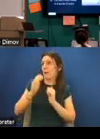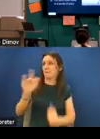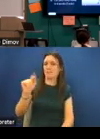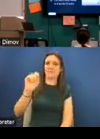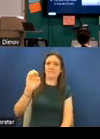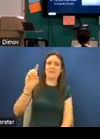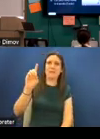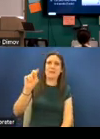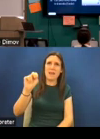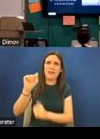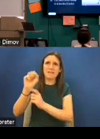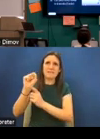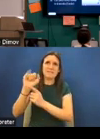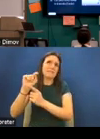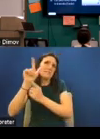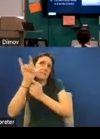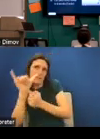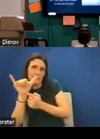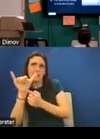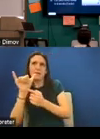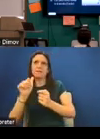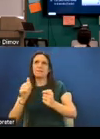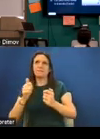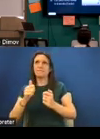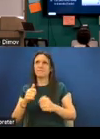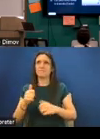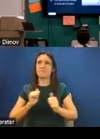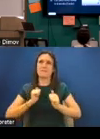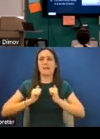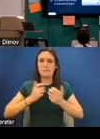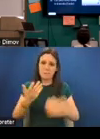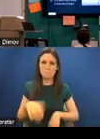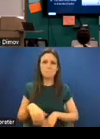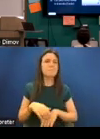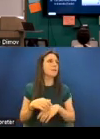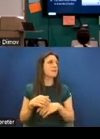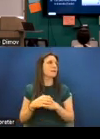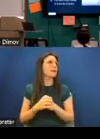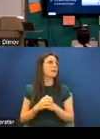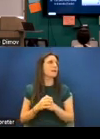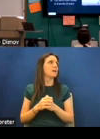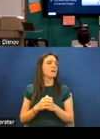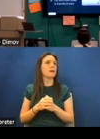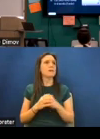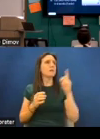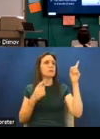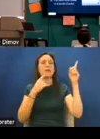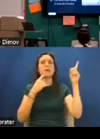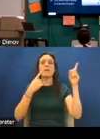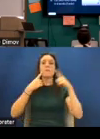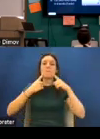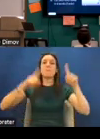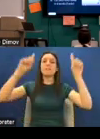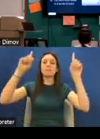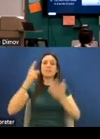word choice. Tenacity. That's great. All right. Eventually fell in love with myself.